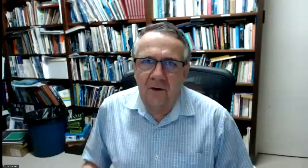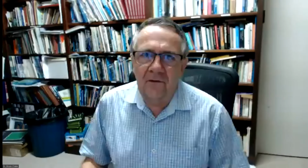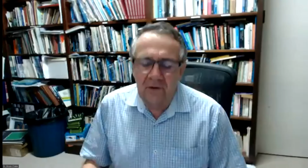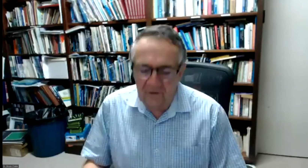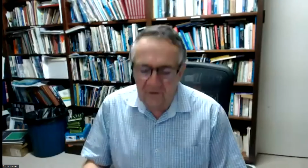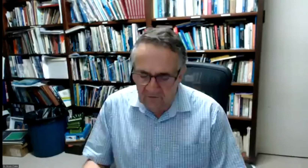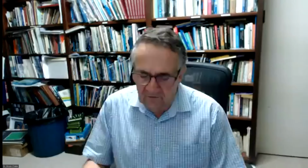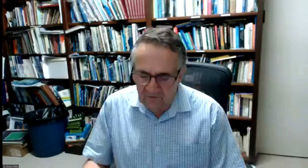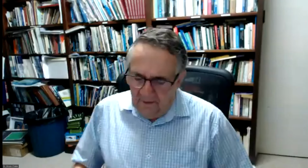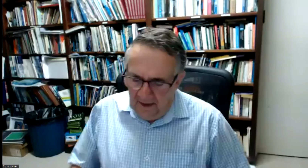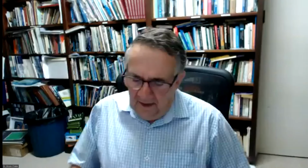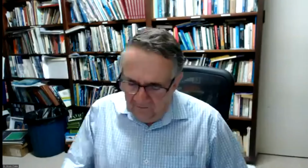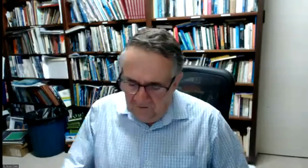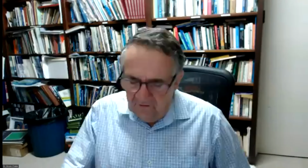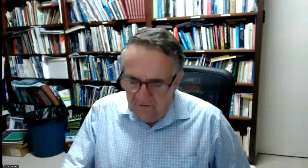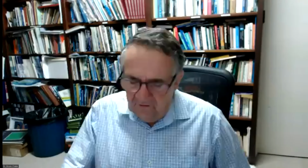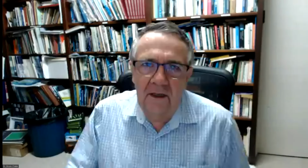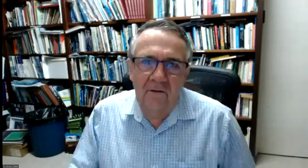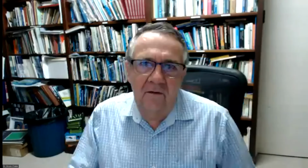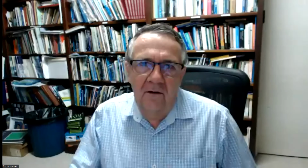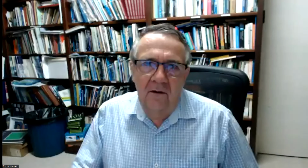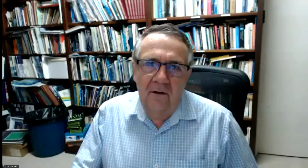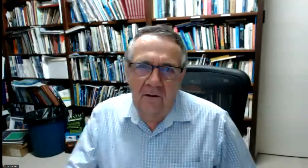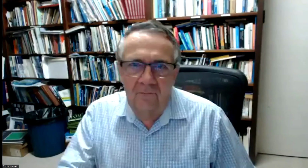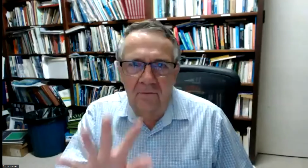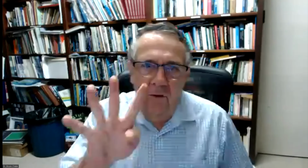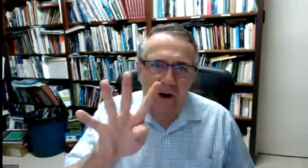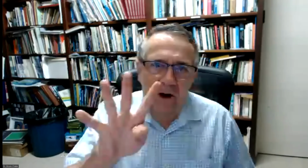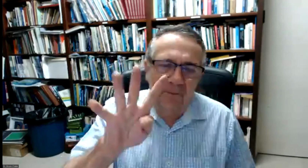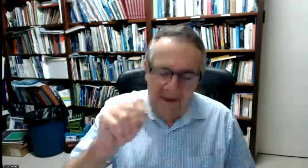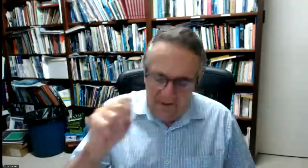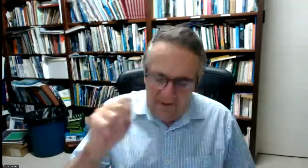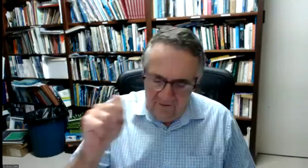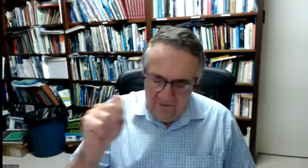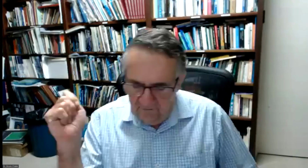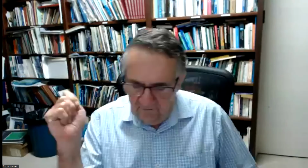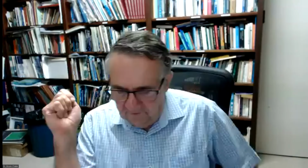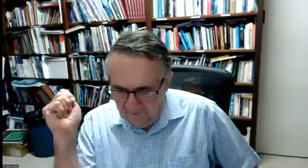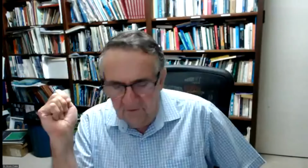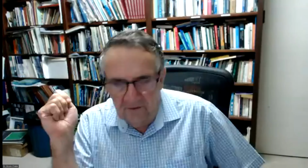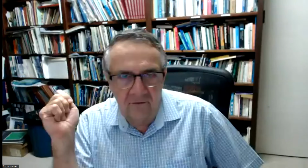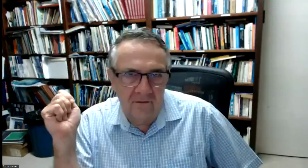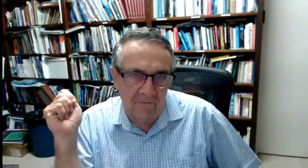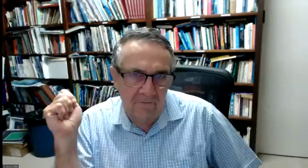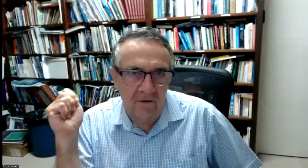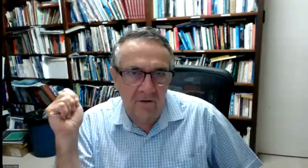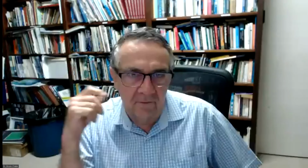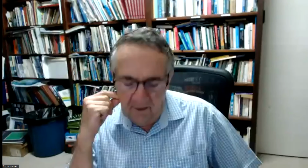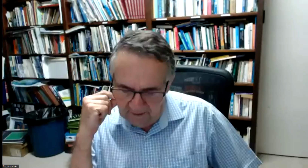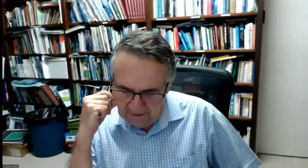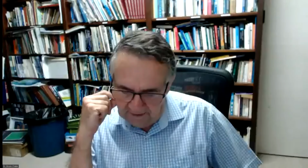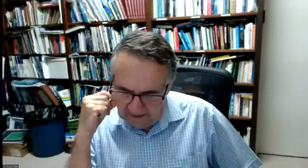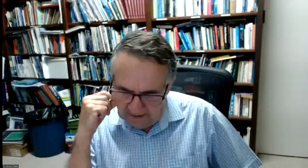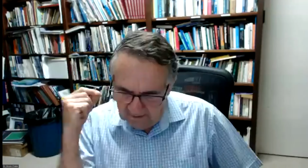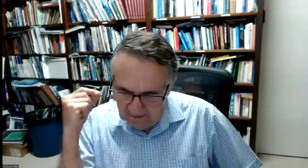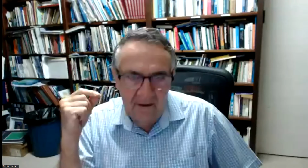right questions. And that's looking at 4 aspects. The first is the definition of